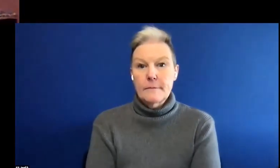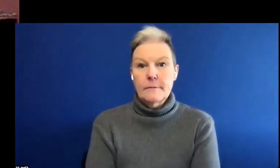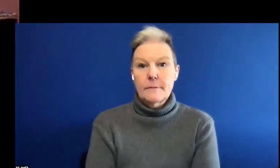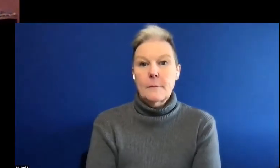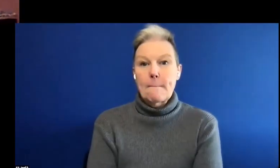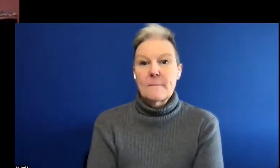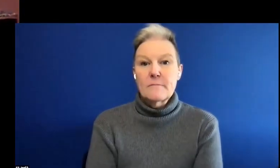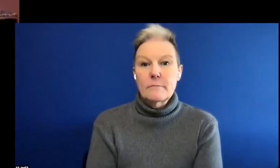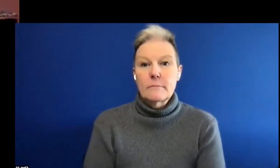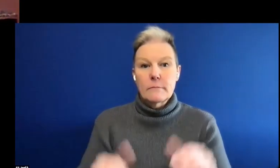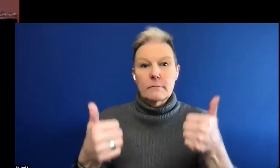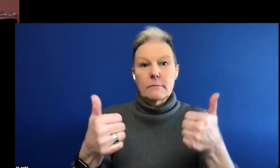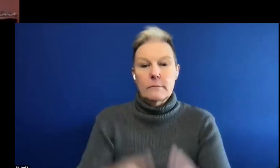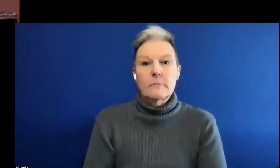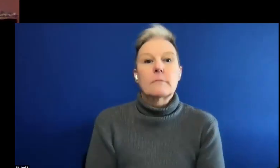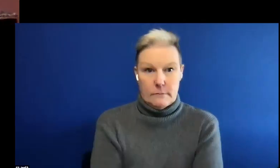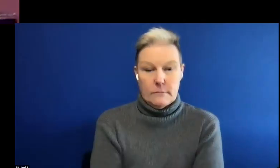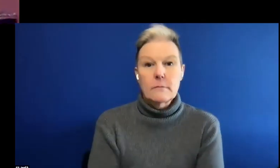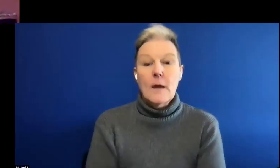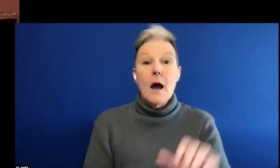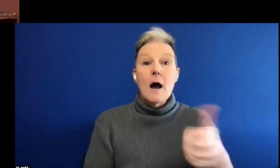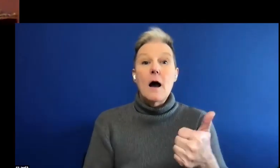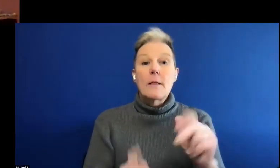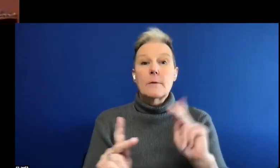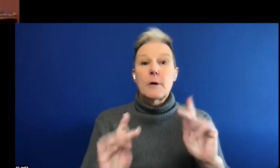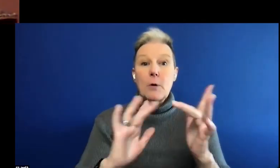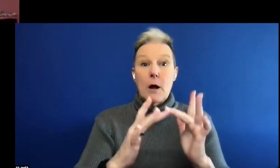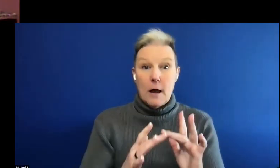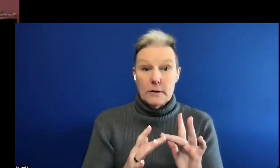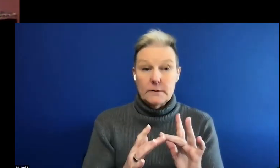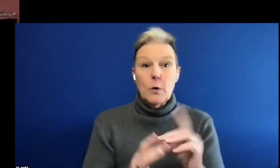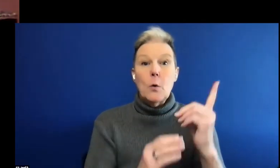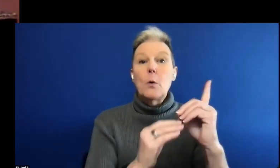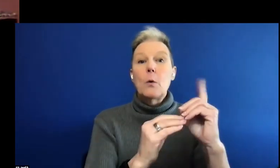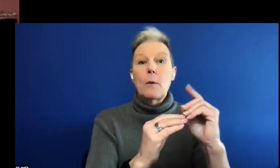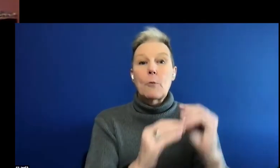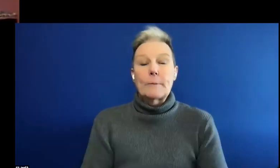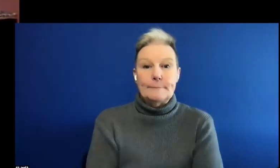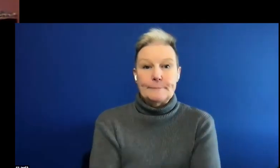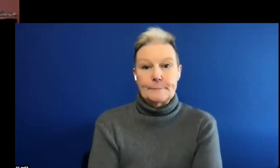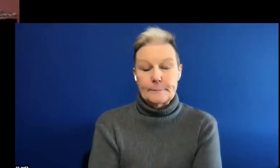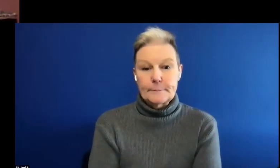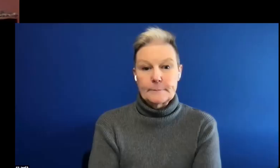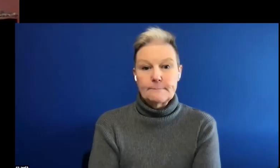so much. Any others online? Okay, one more.